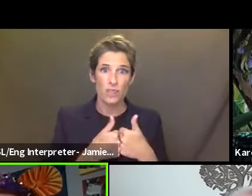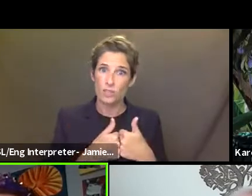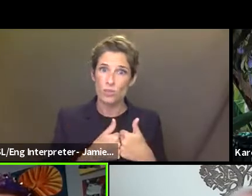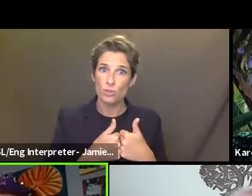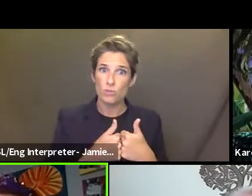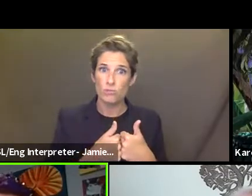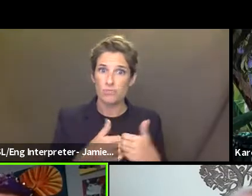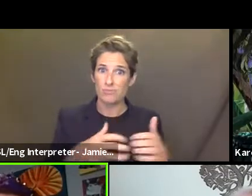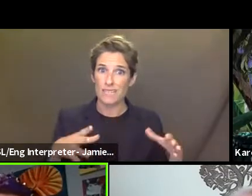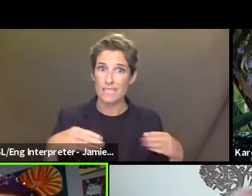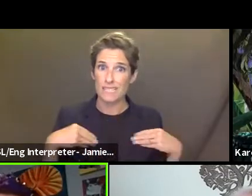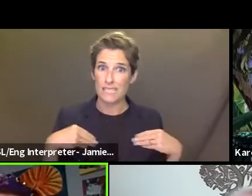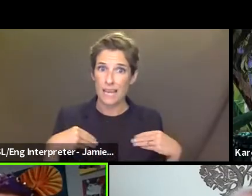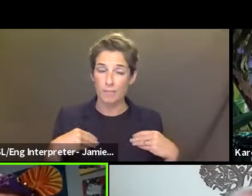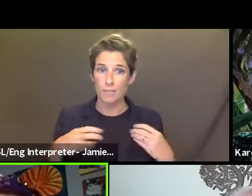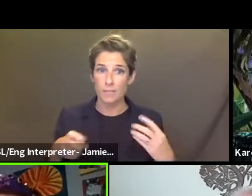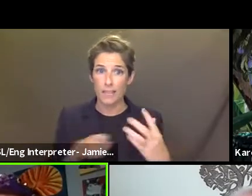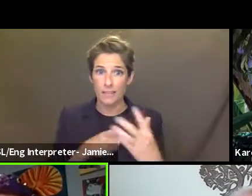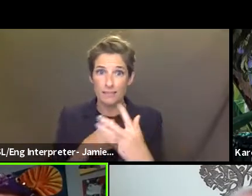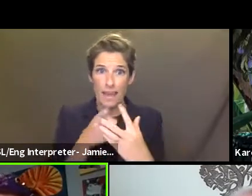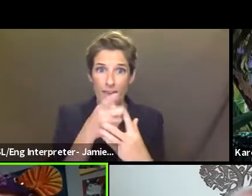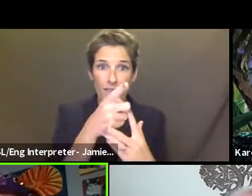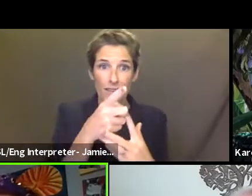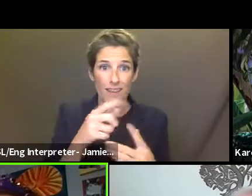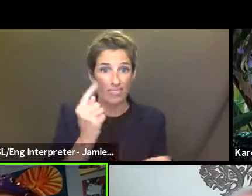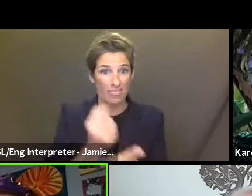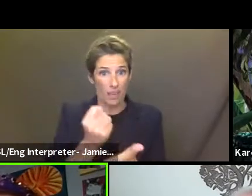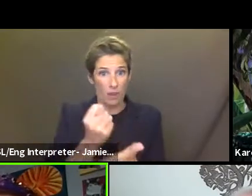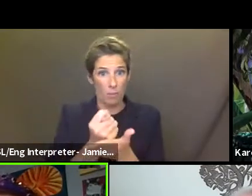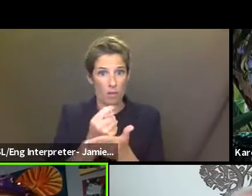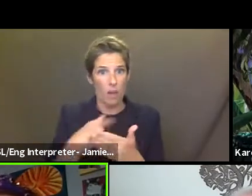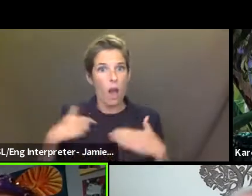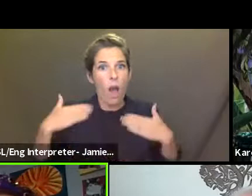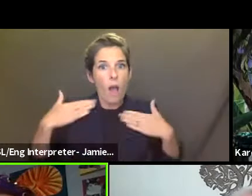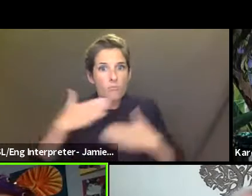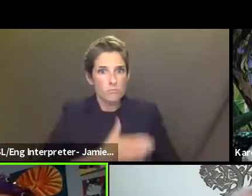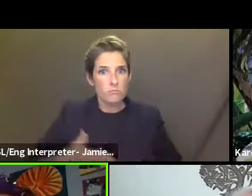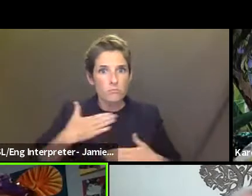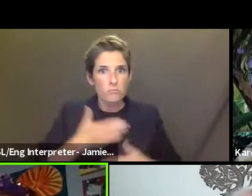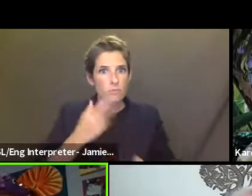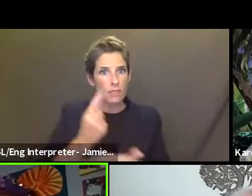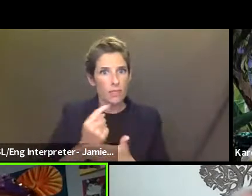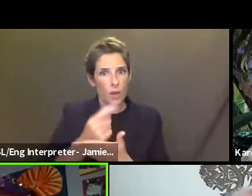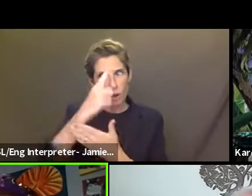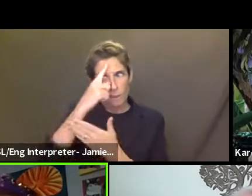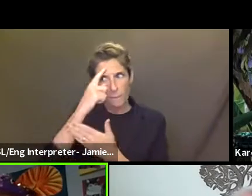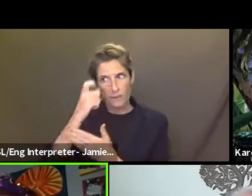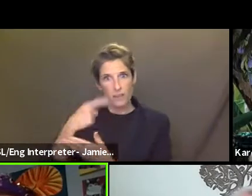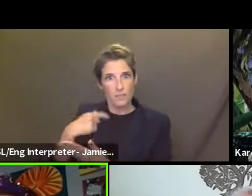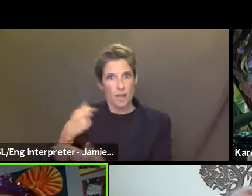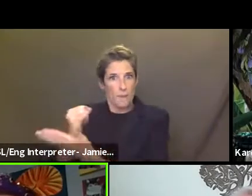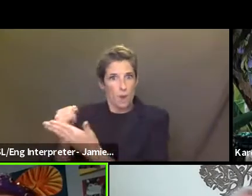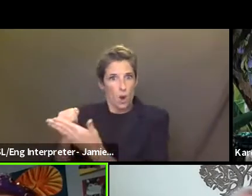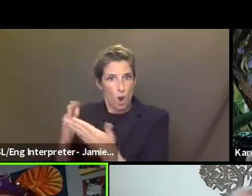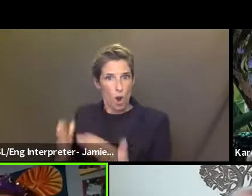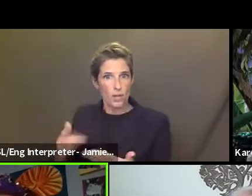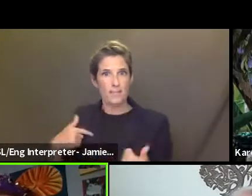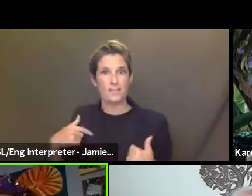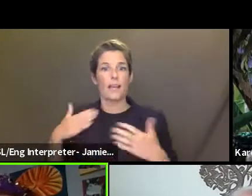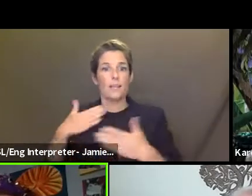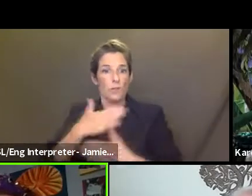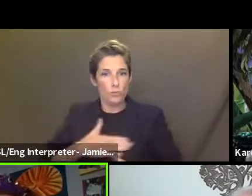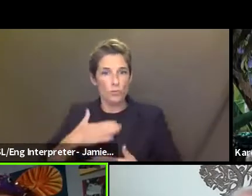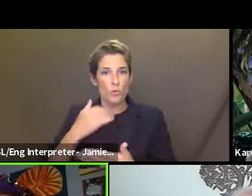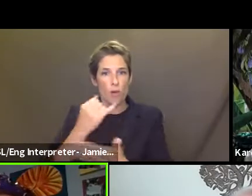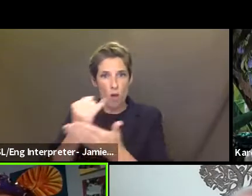therapy because I liked art and I was an artist. And so some of our ways of dealing with some of our pain might be through